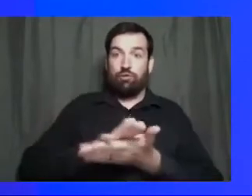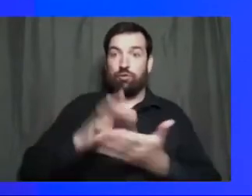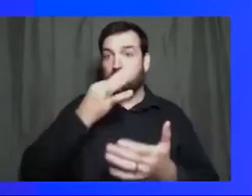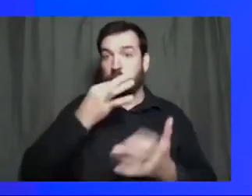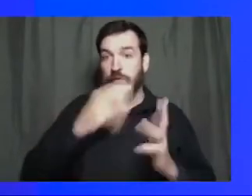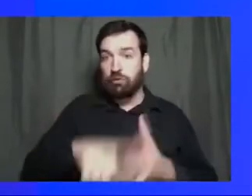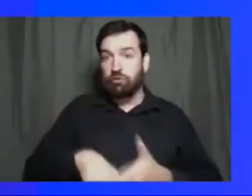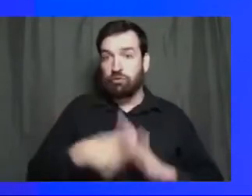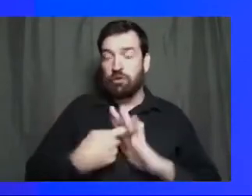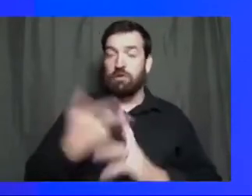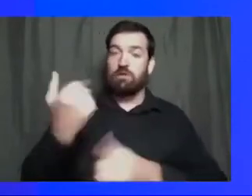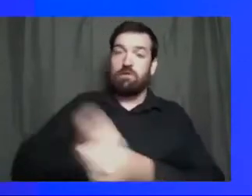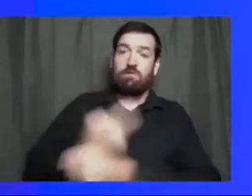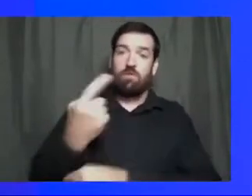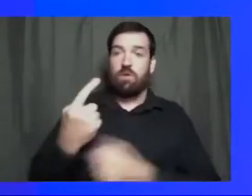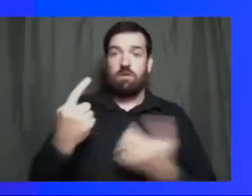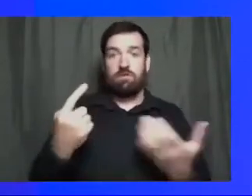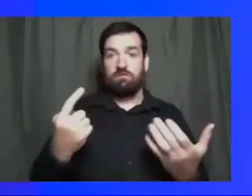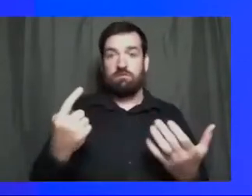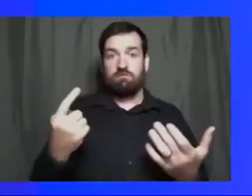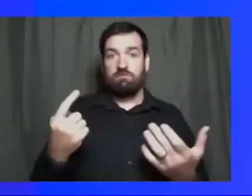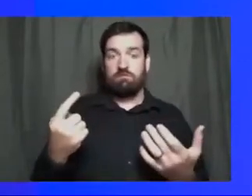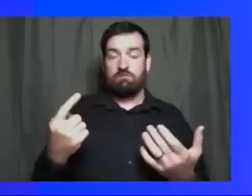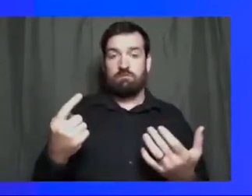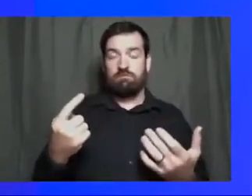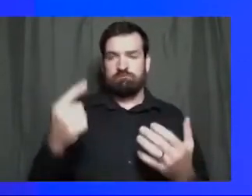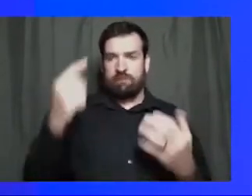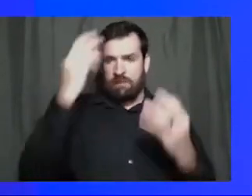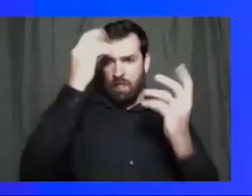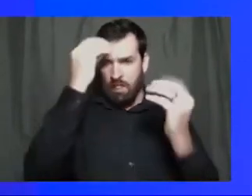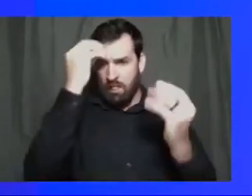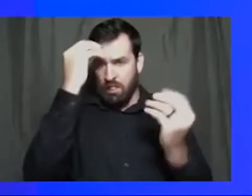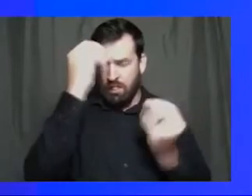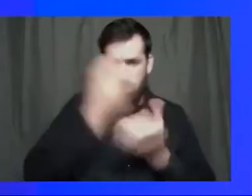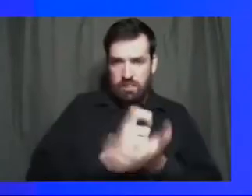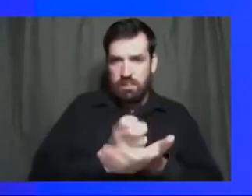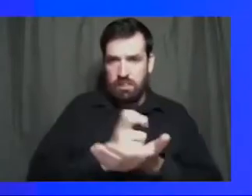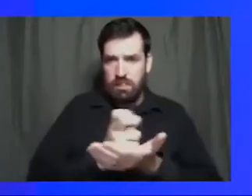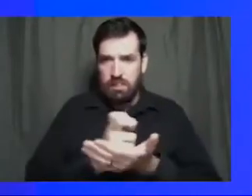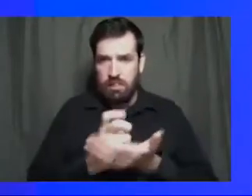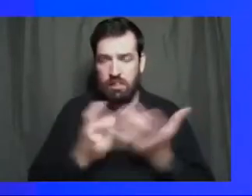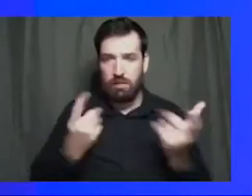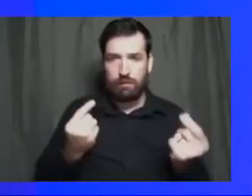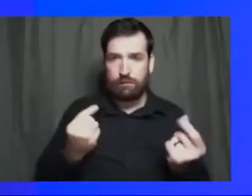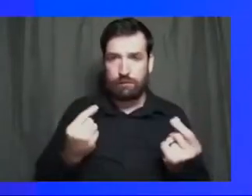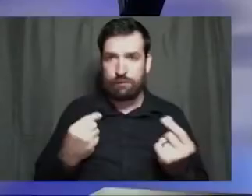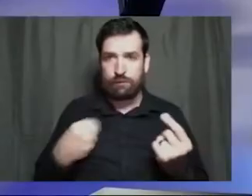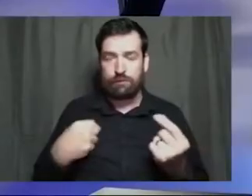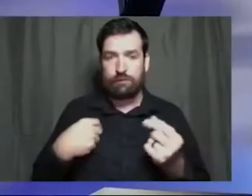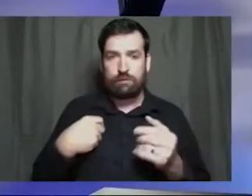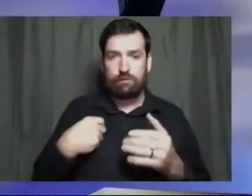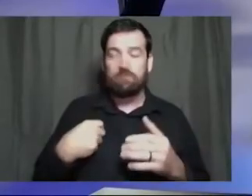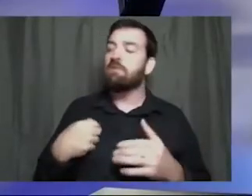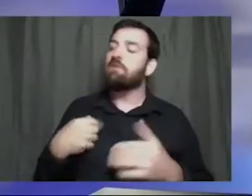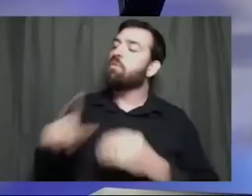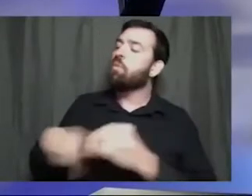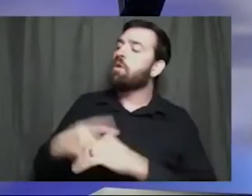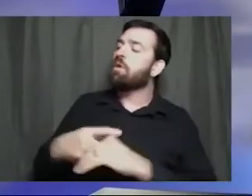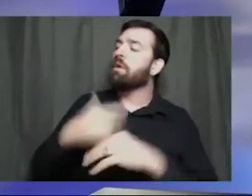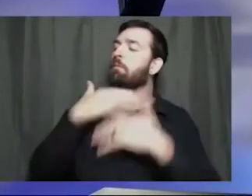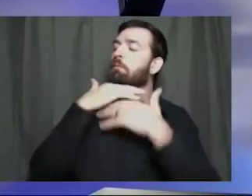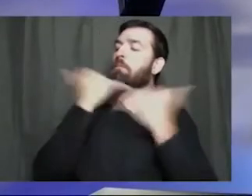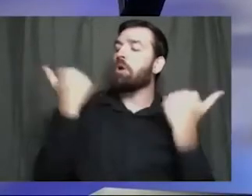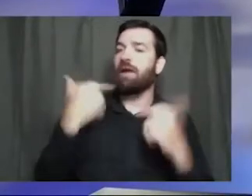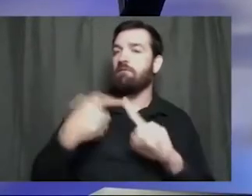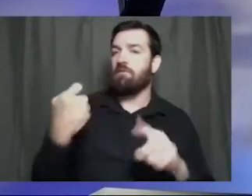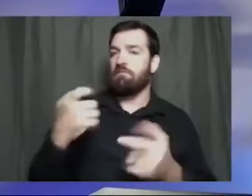know, up at night thinking about what do we do? How does that, what are the repercussions? And what about burnout from healthcare providers? What are you seeing as far as that